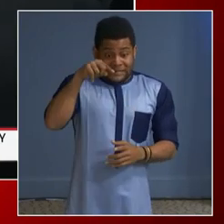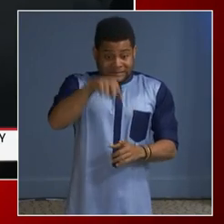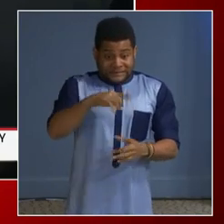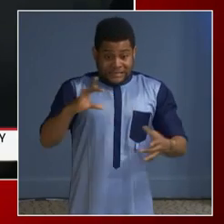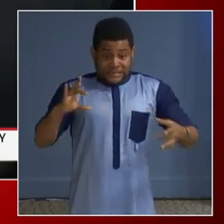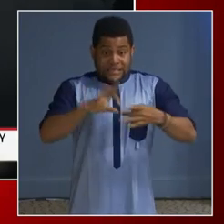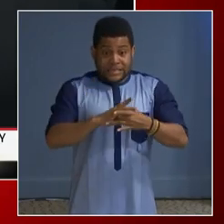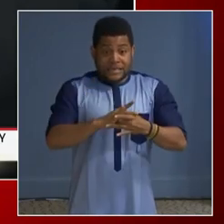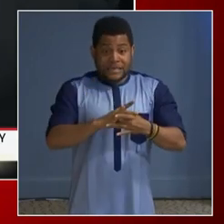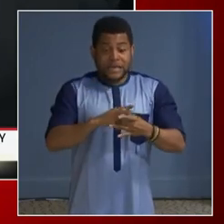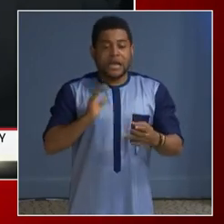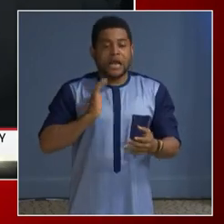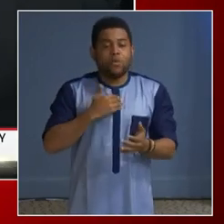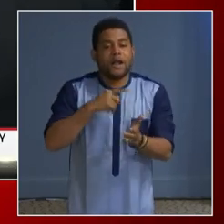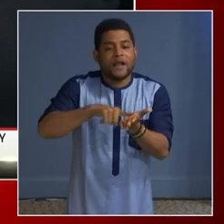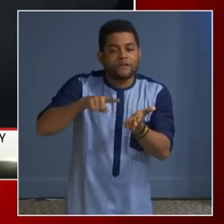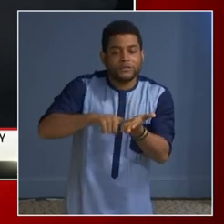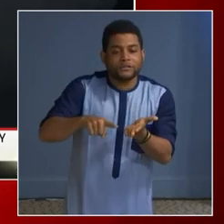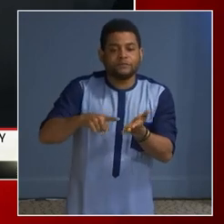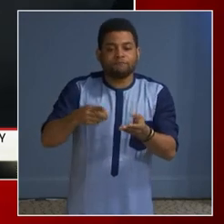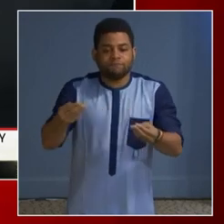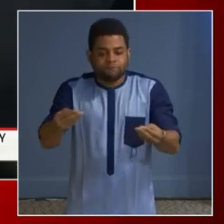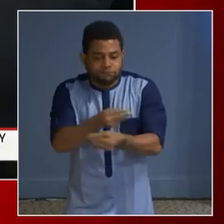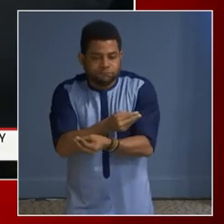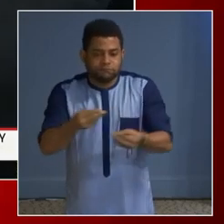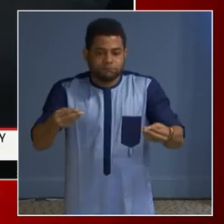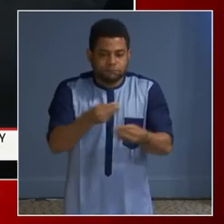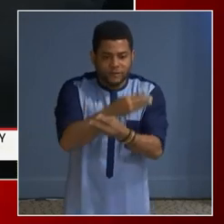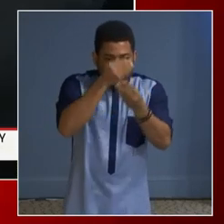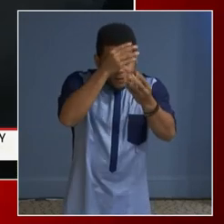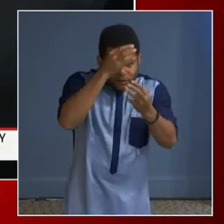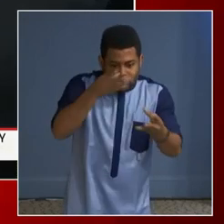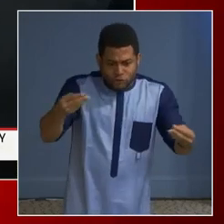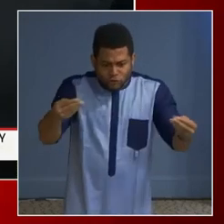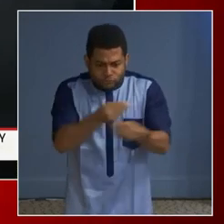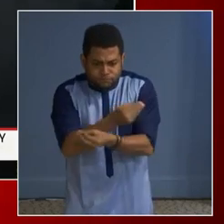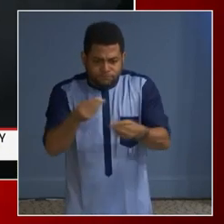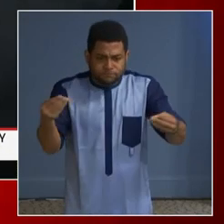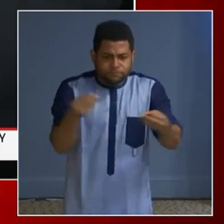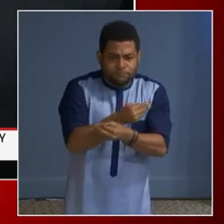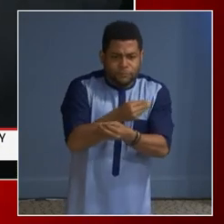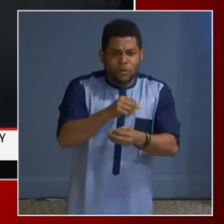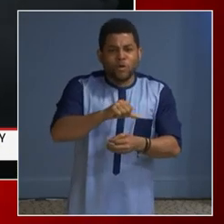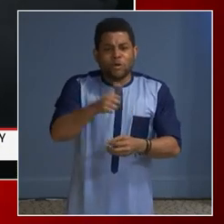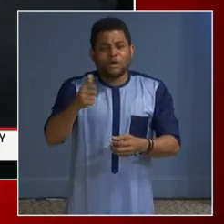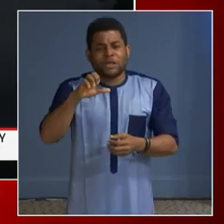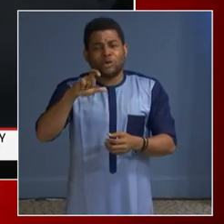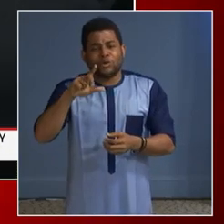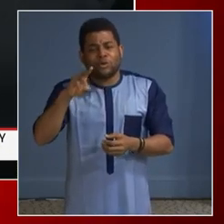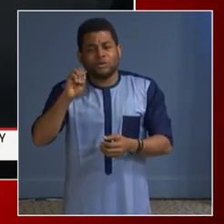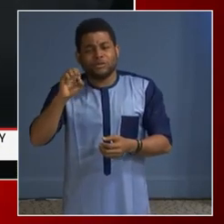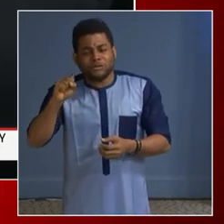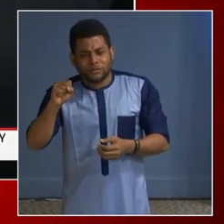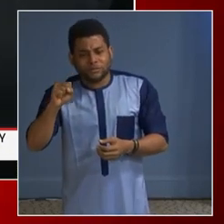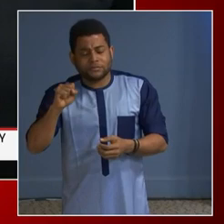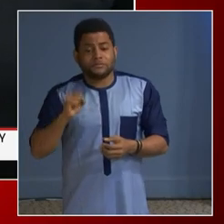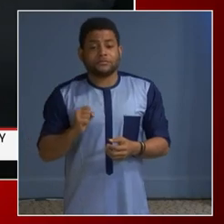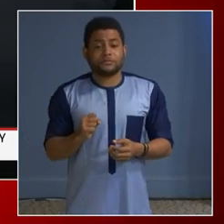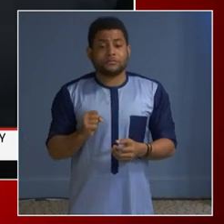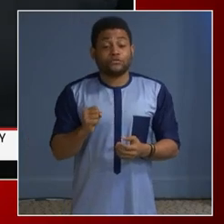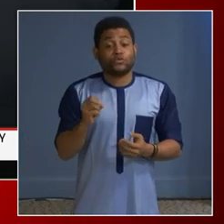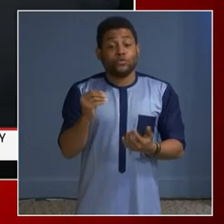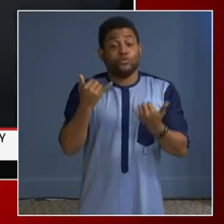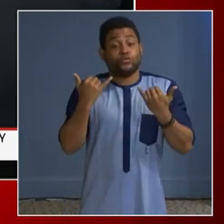began the seamless exchange of data, pictures, and other clues. Today, in cooperation with the Major City